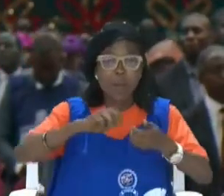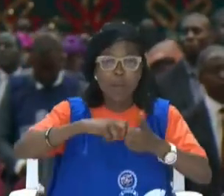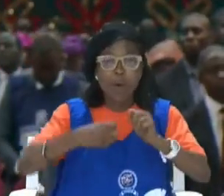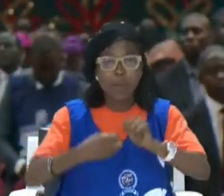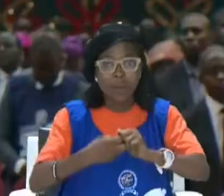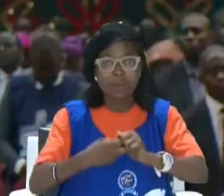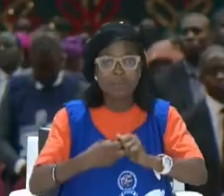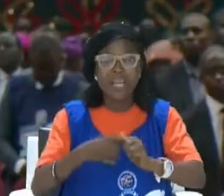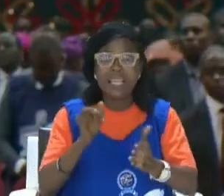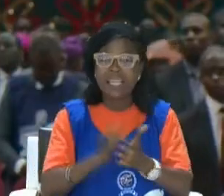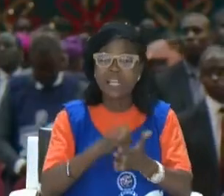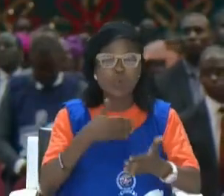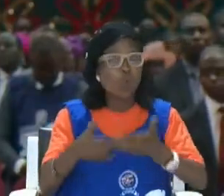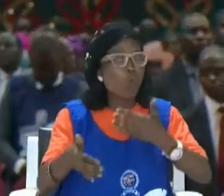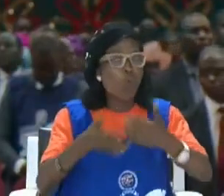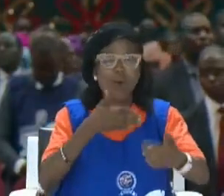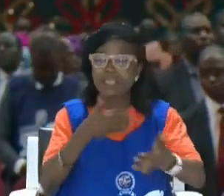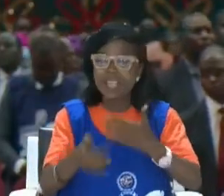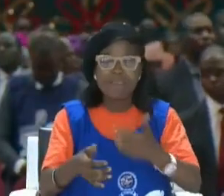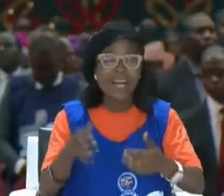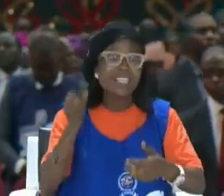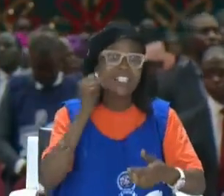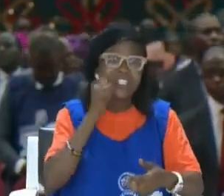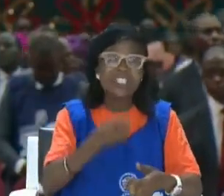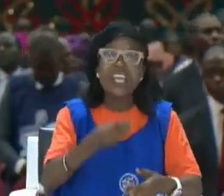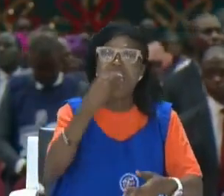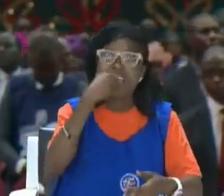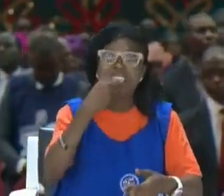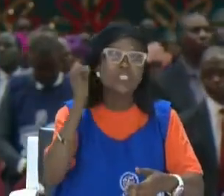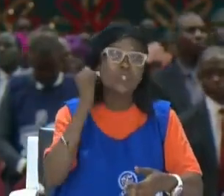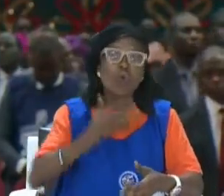that whatever she ate, she vomited,